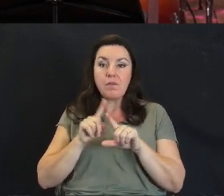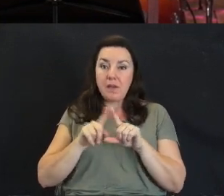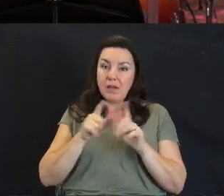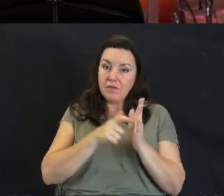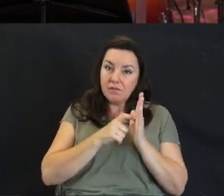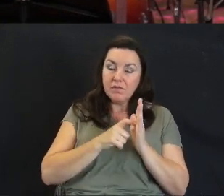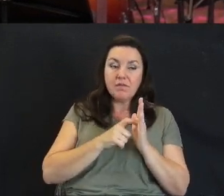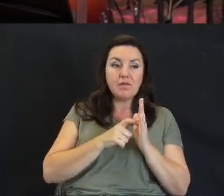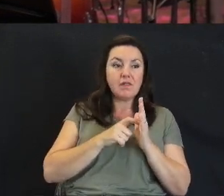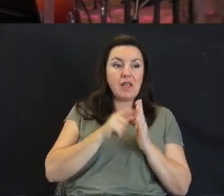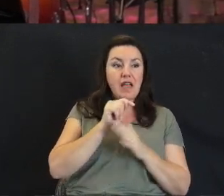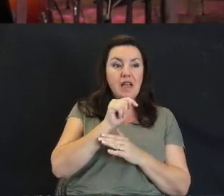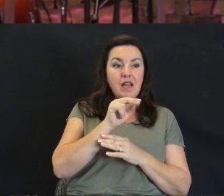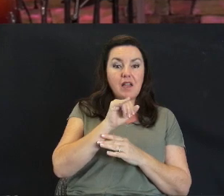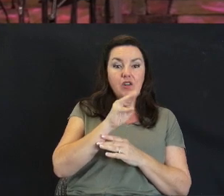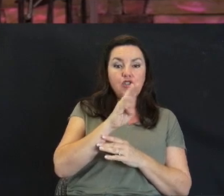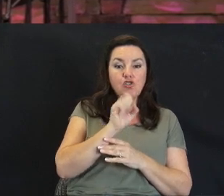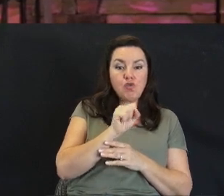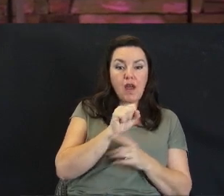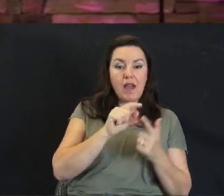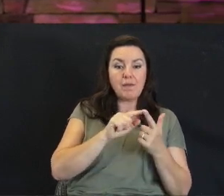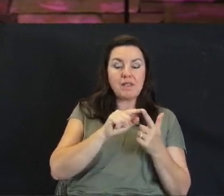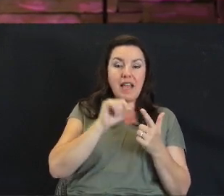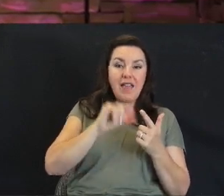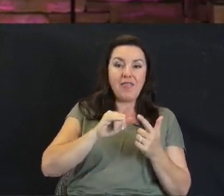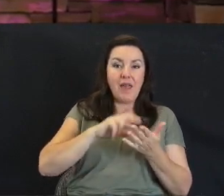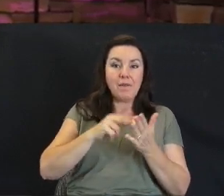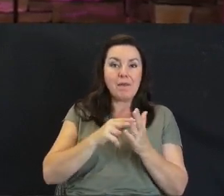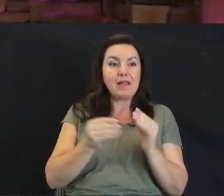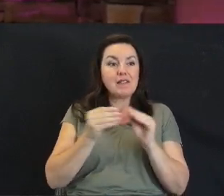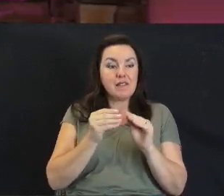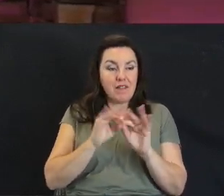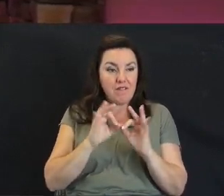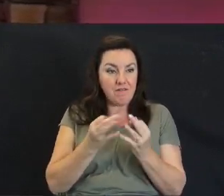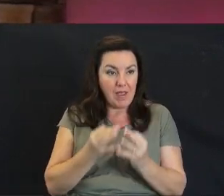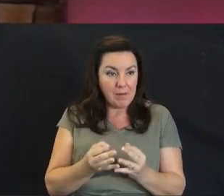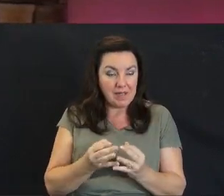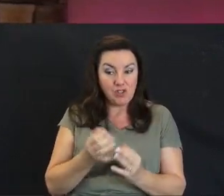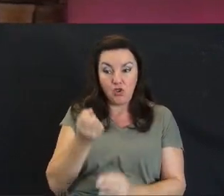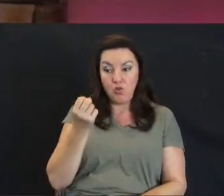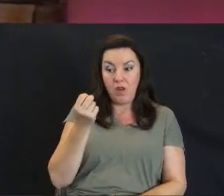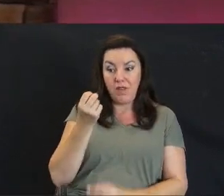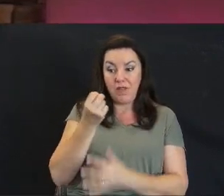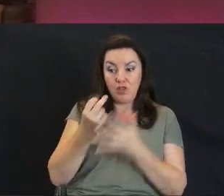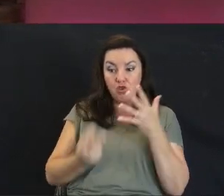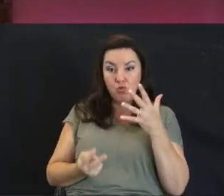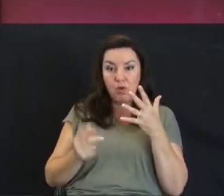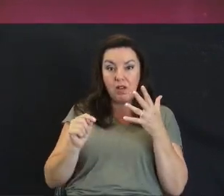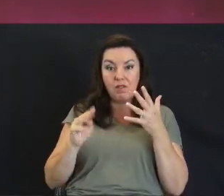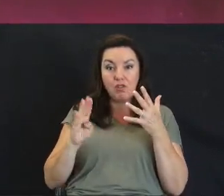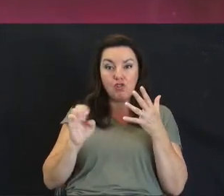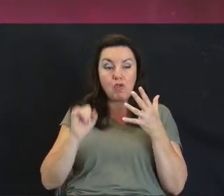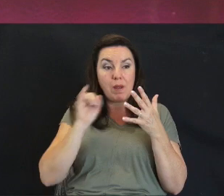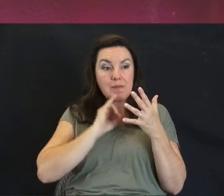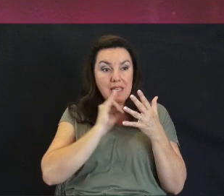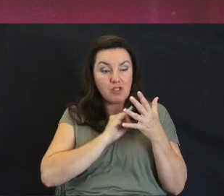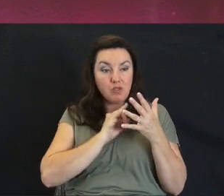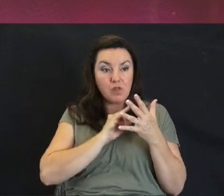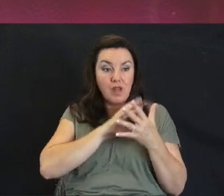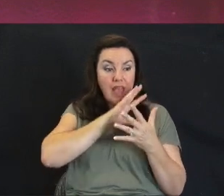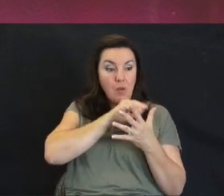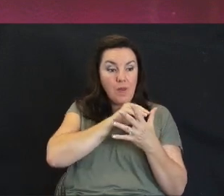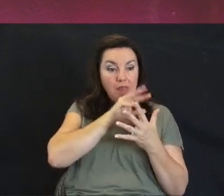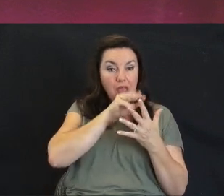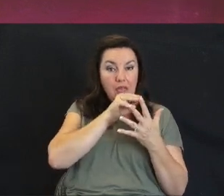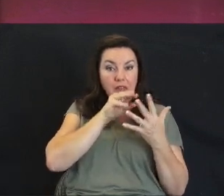going to consist of tribes Which consisted of families Within those tribes So you have the 12 tribes of Israel But within those tribes Were to be strong